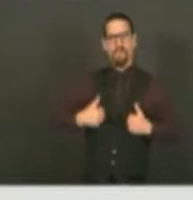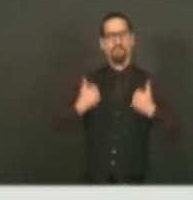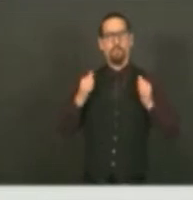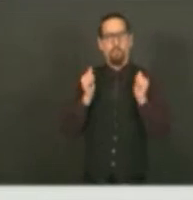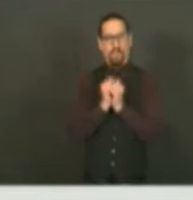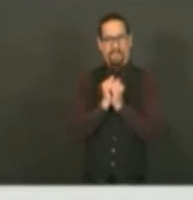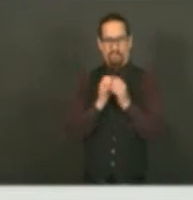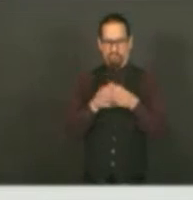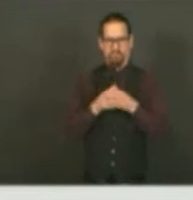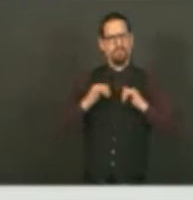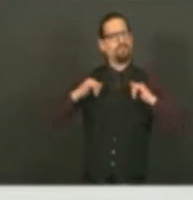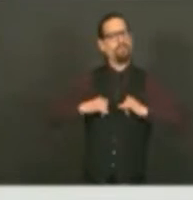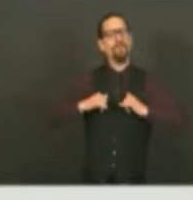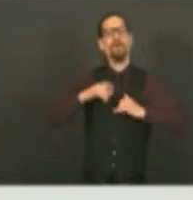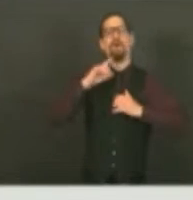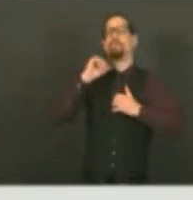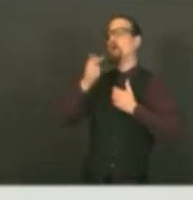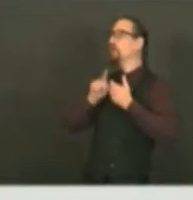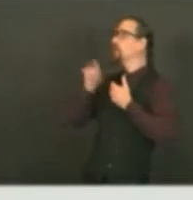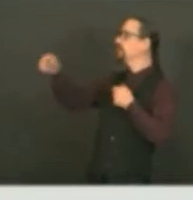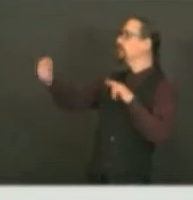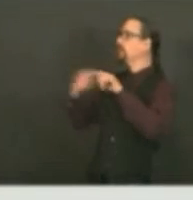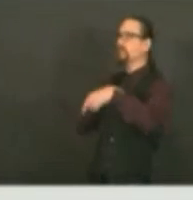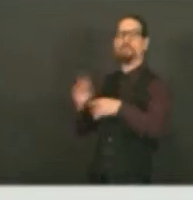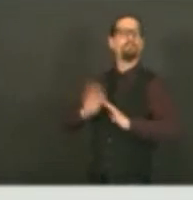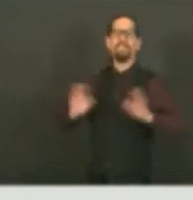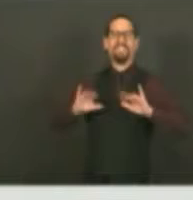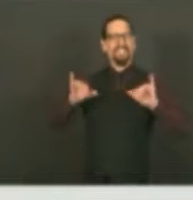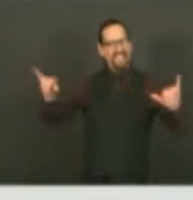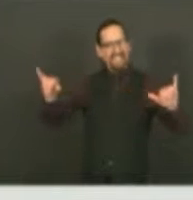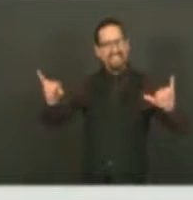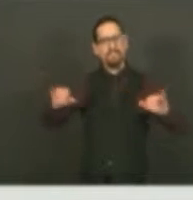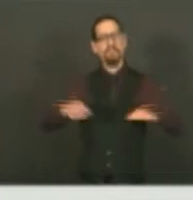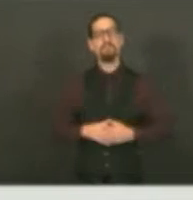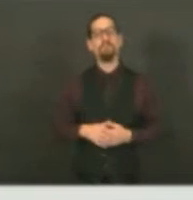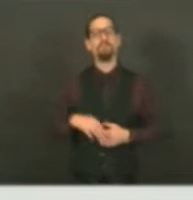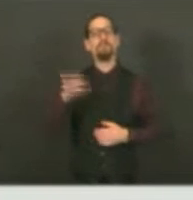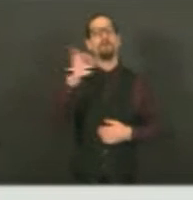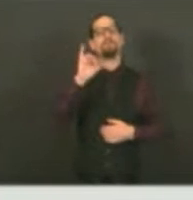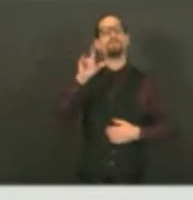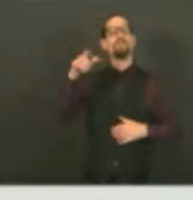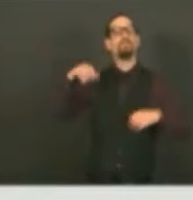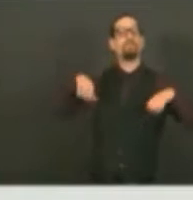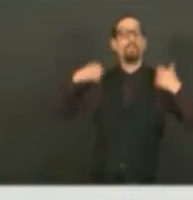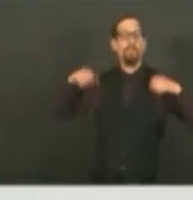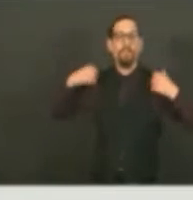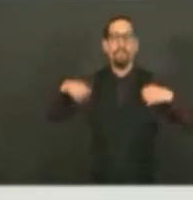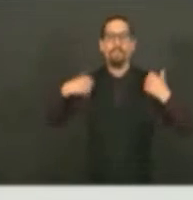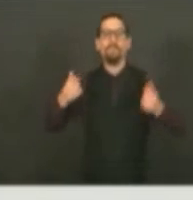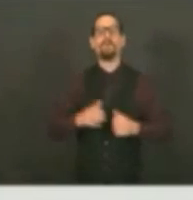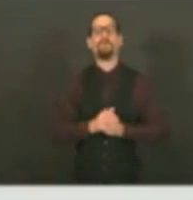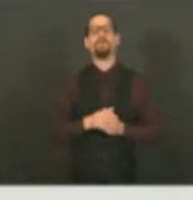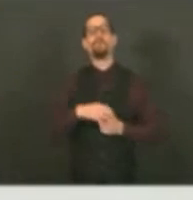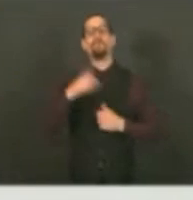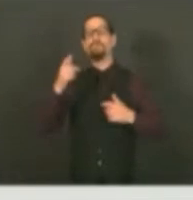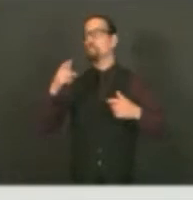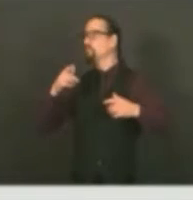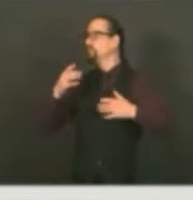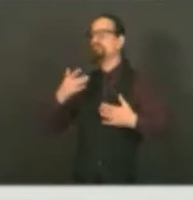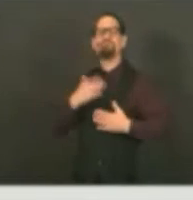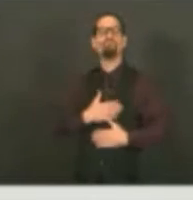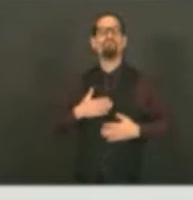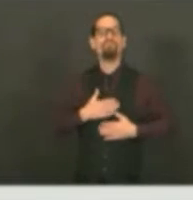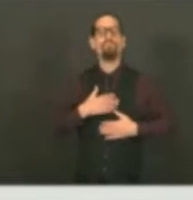sporting facilities, recreational venues that are currently all closed now will be allowed to reopen